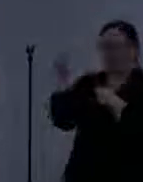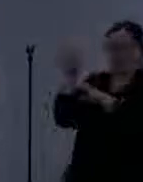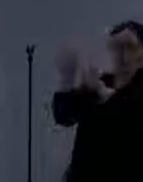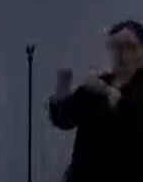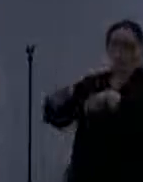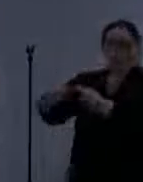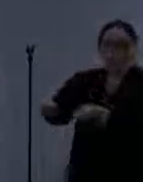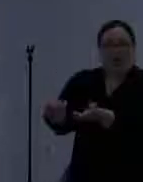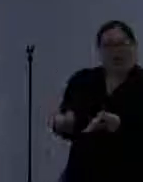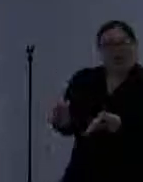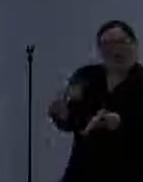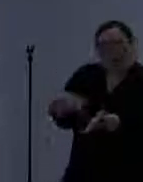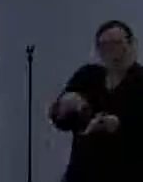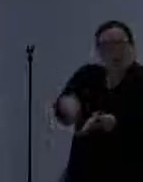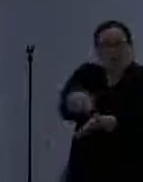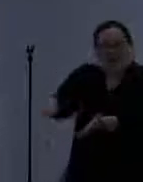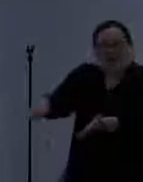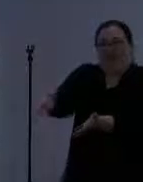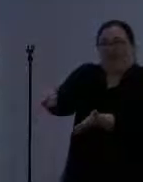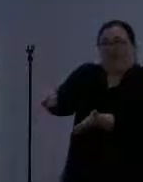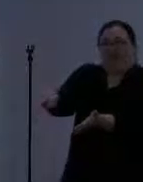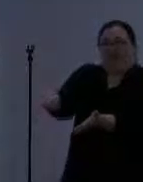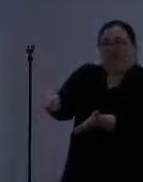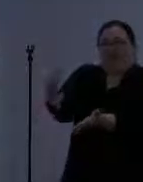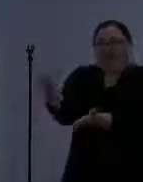received services,